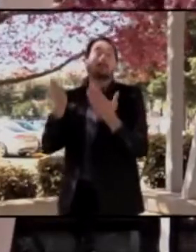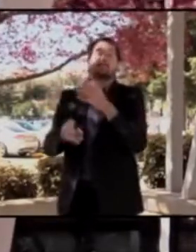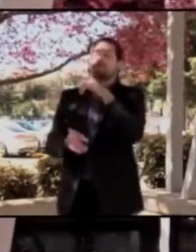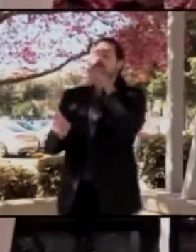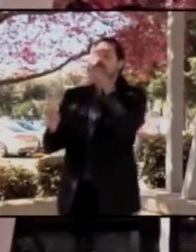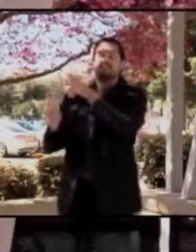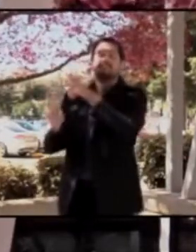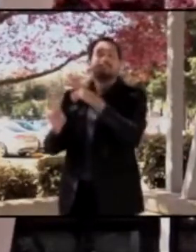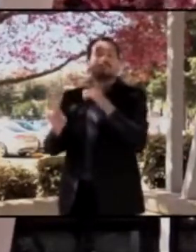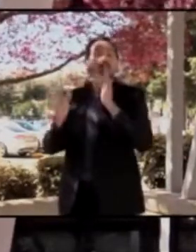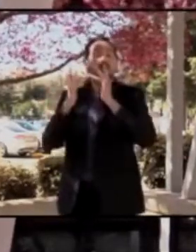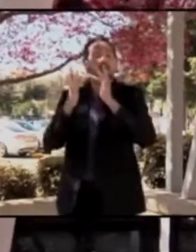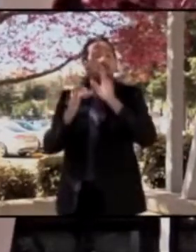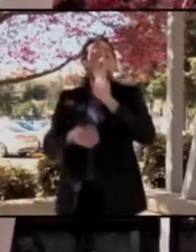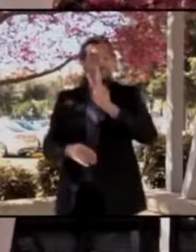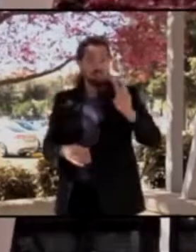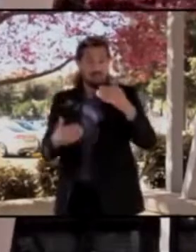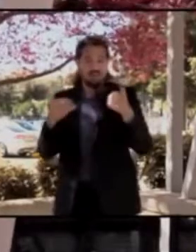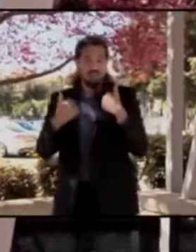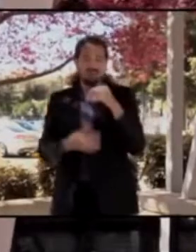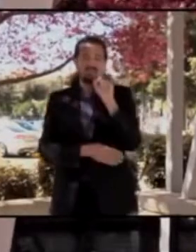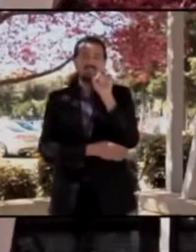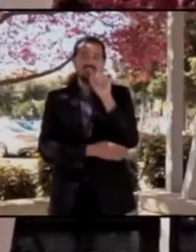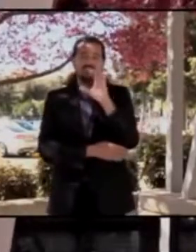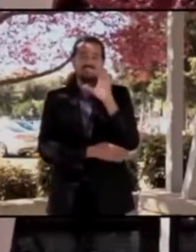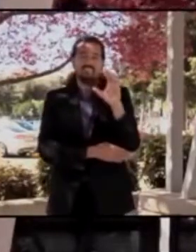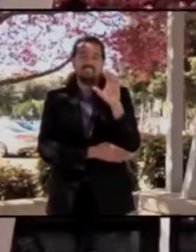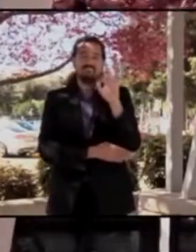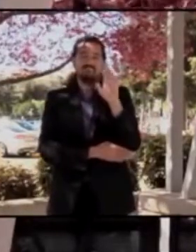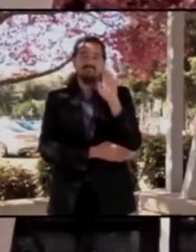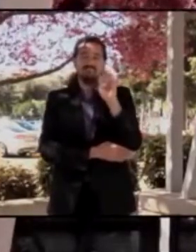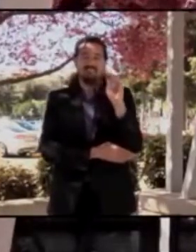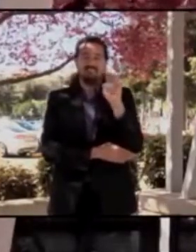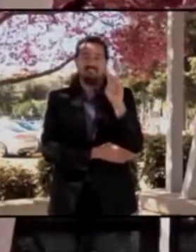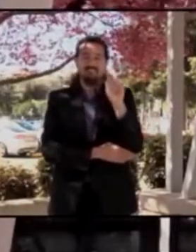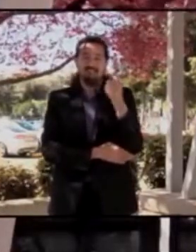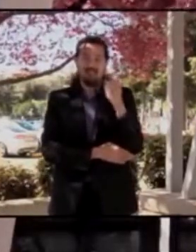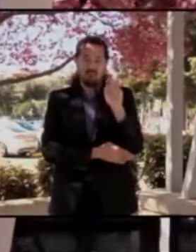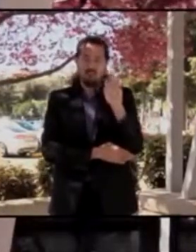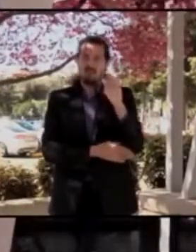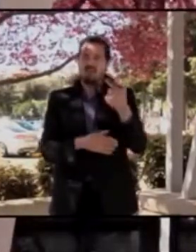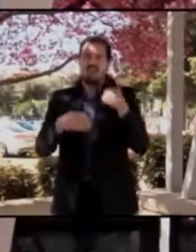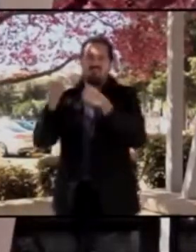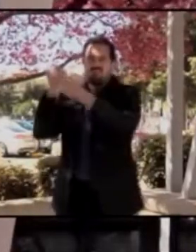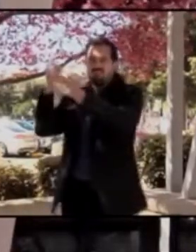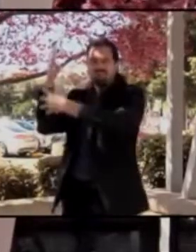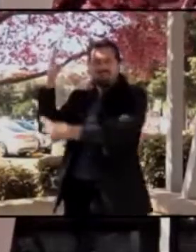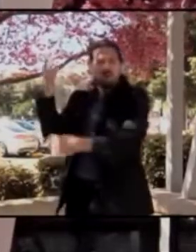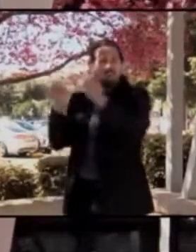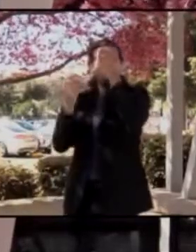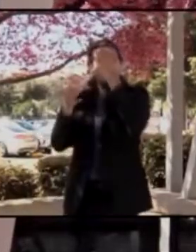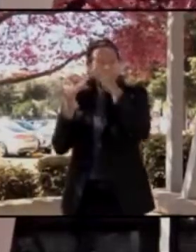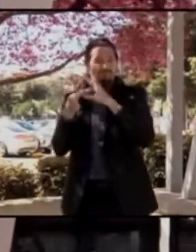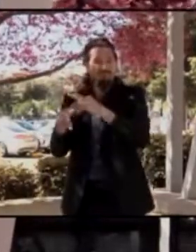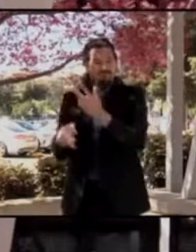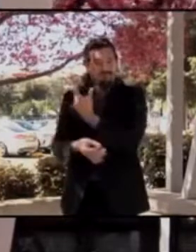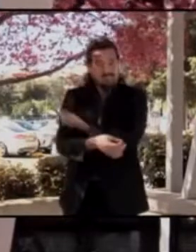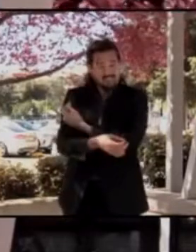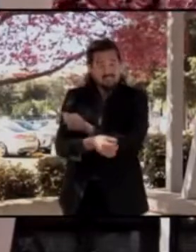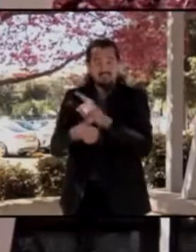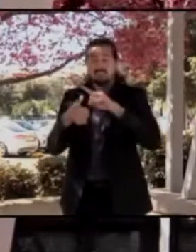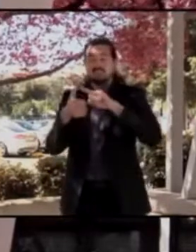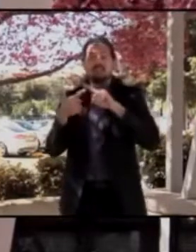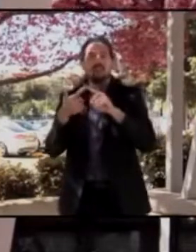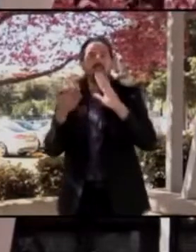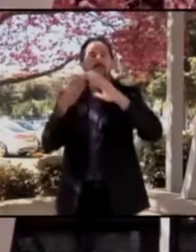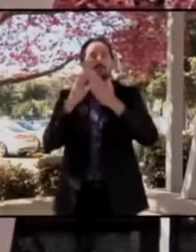website, sccfreevax.org, has a lot of information. Perhaps community partners, healthcare organizations,